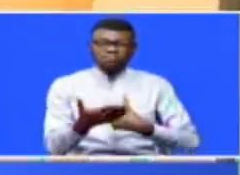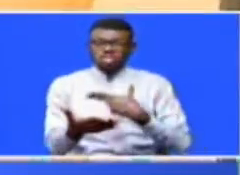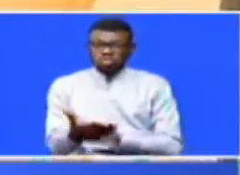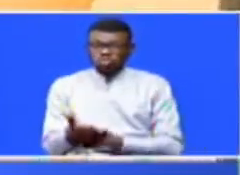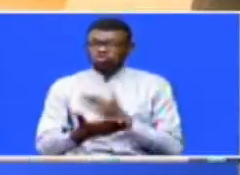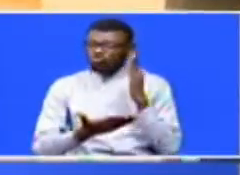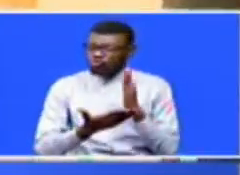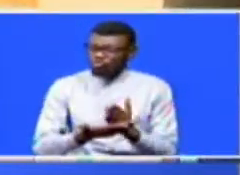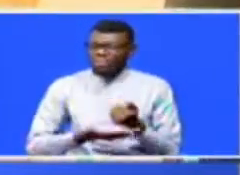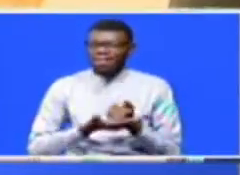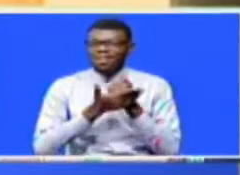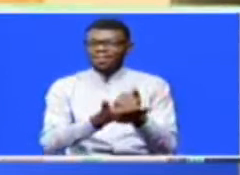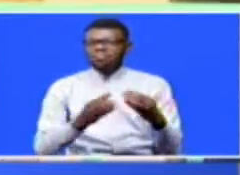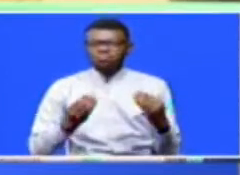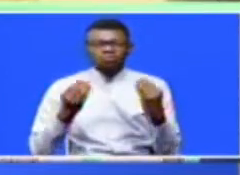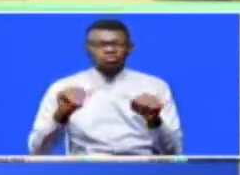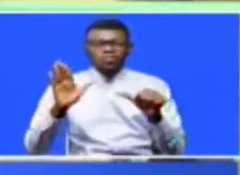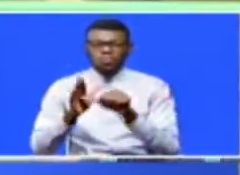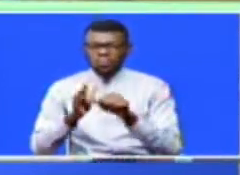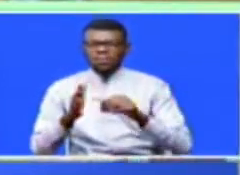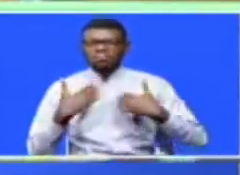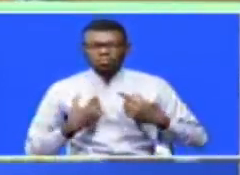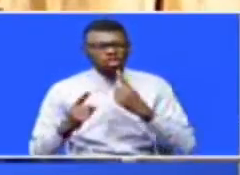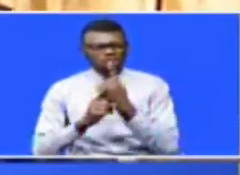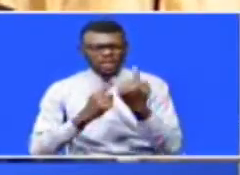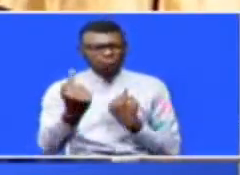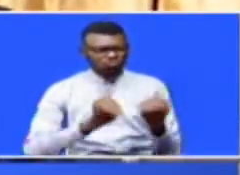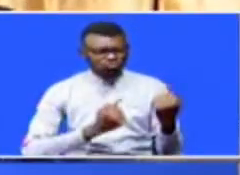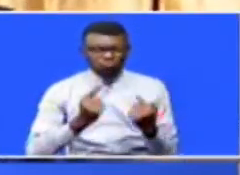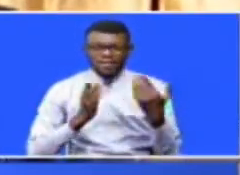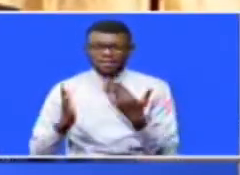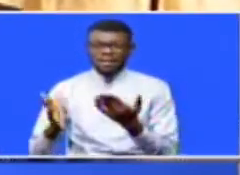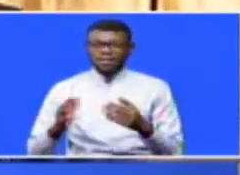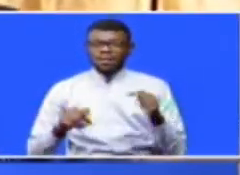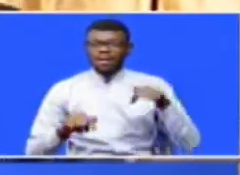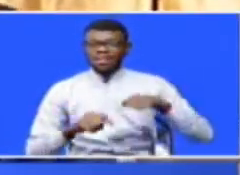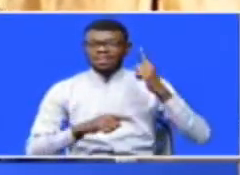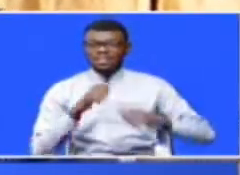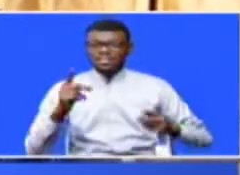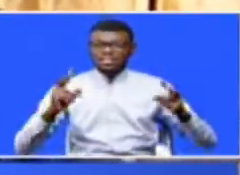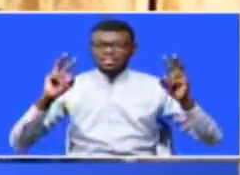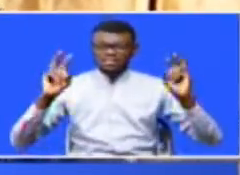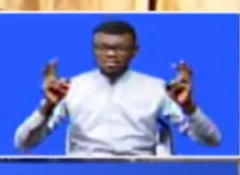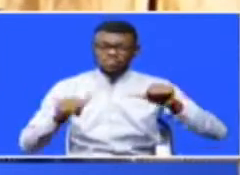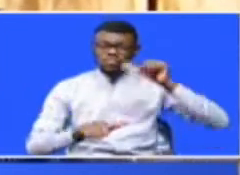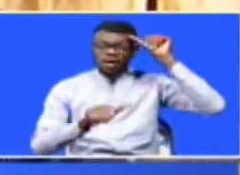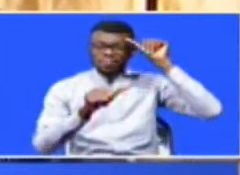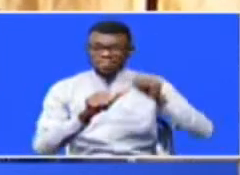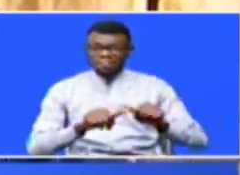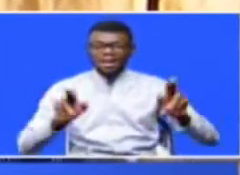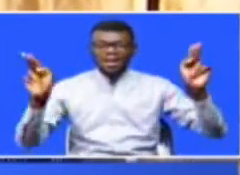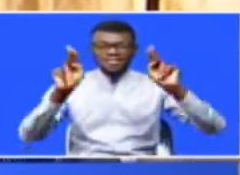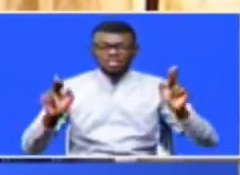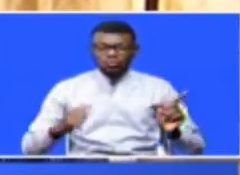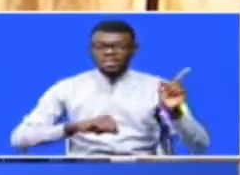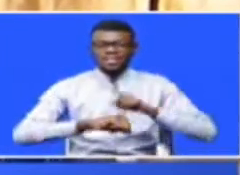helping solve the issue one patient at a time. The theme for this year to commemorate the International Day